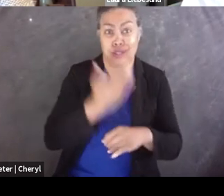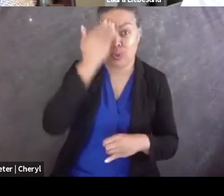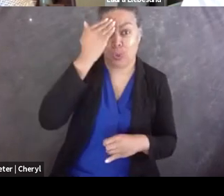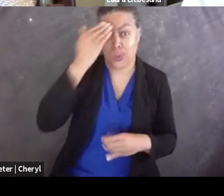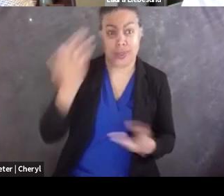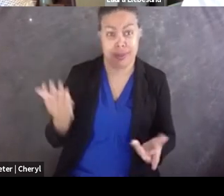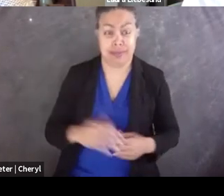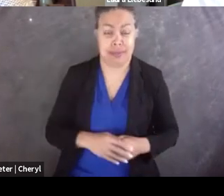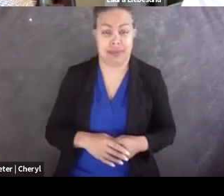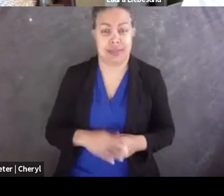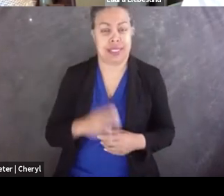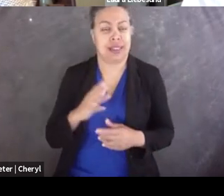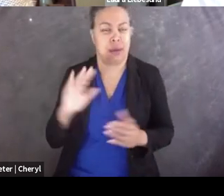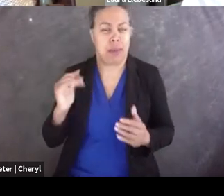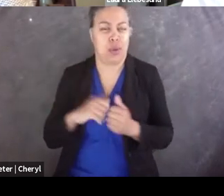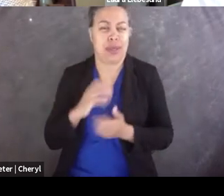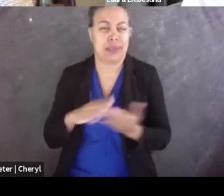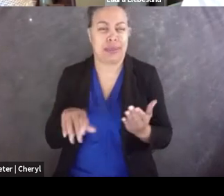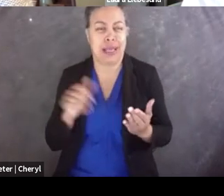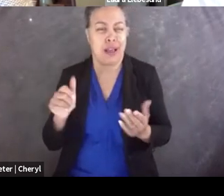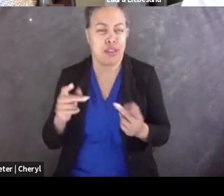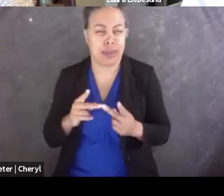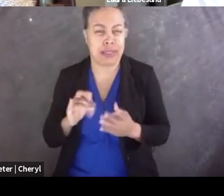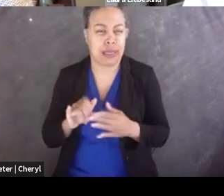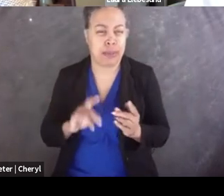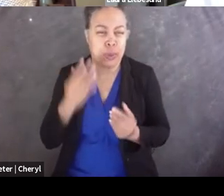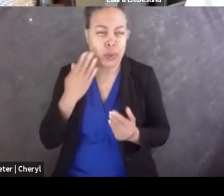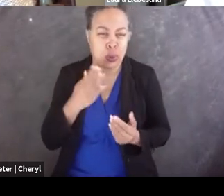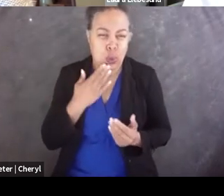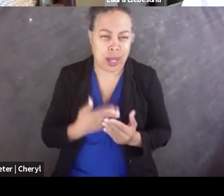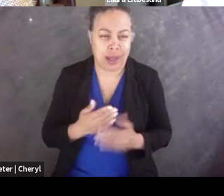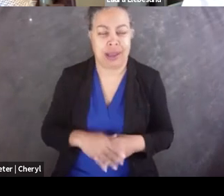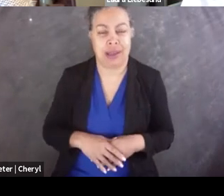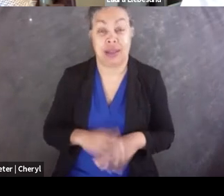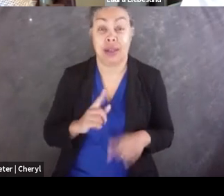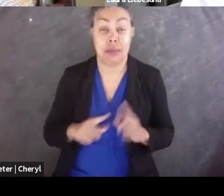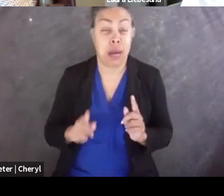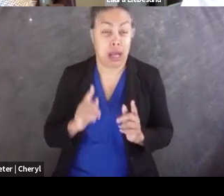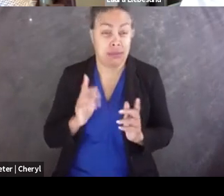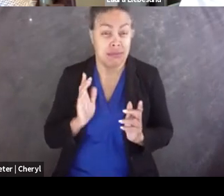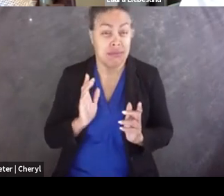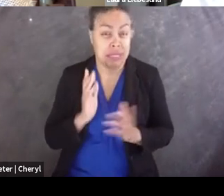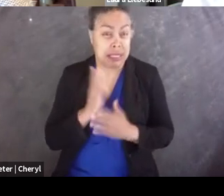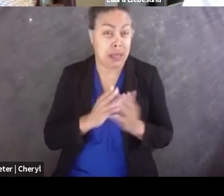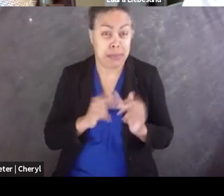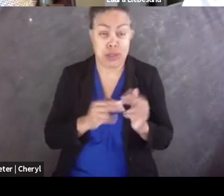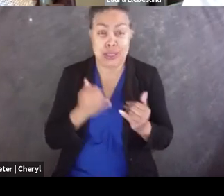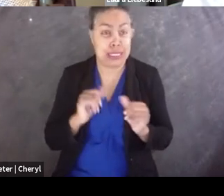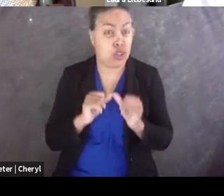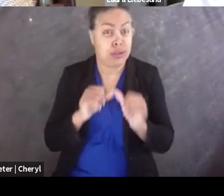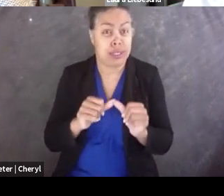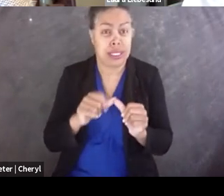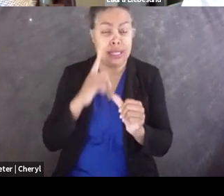other less notable venues. But places that were in buildings still are extant. For example,